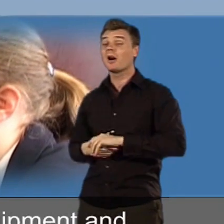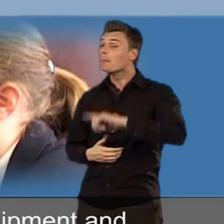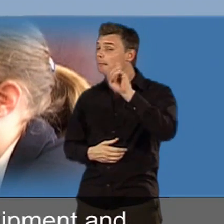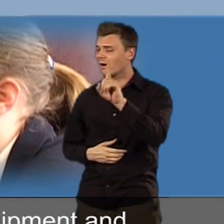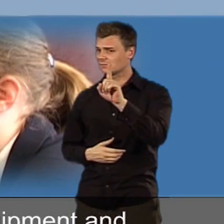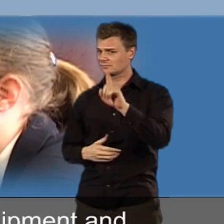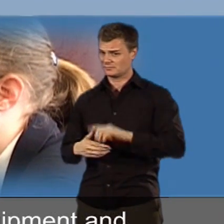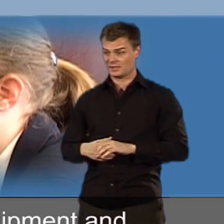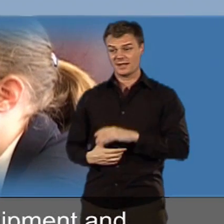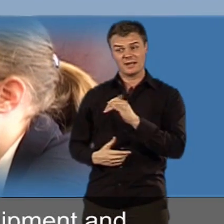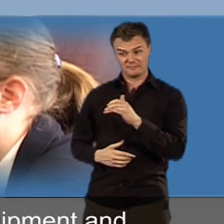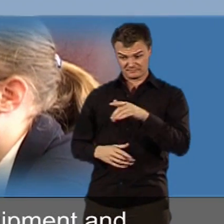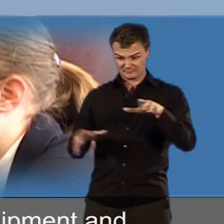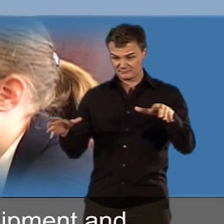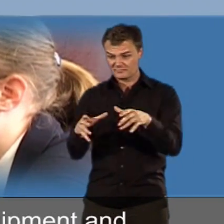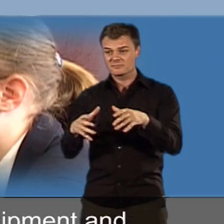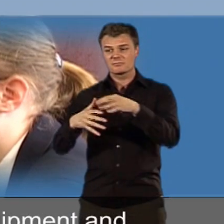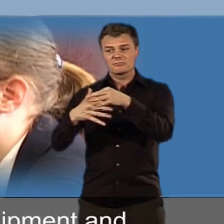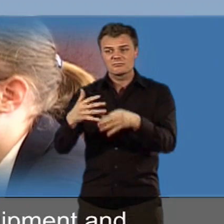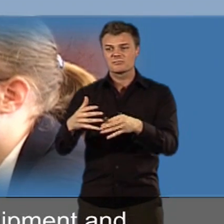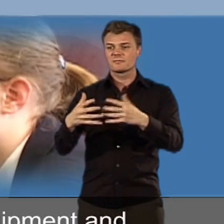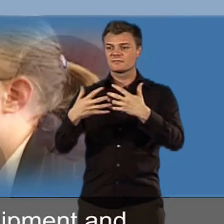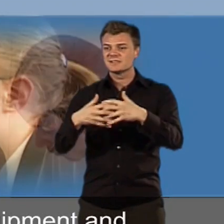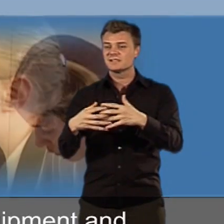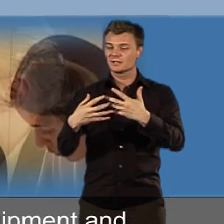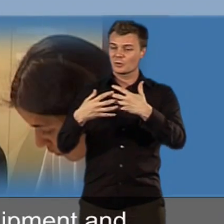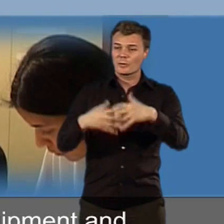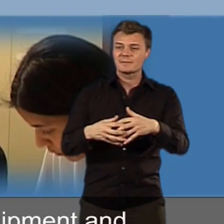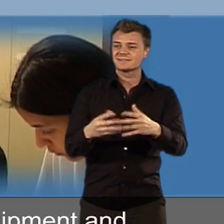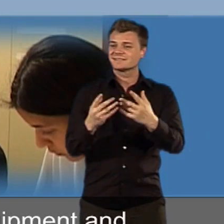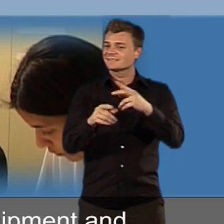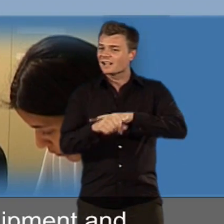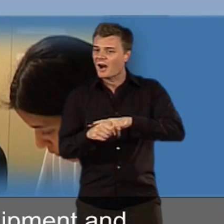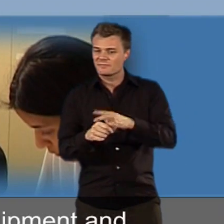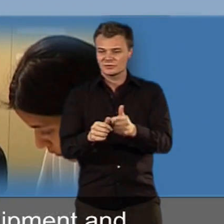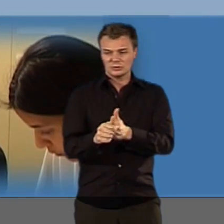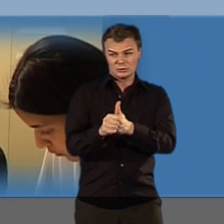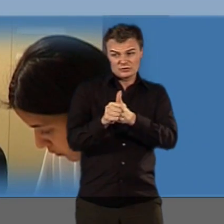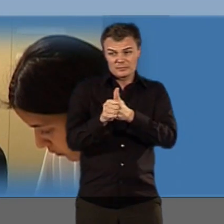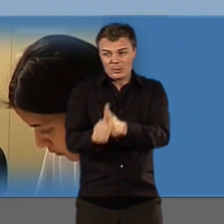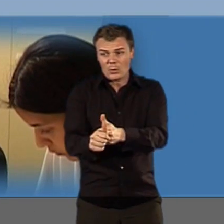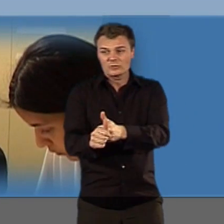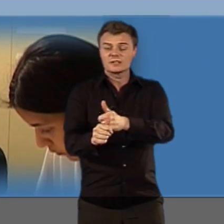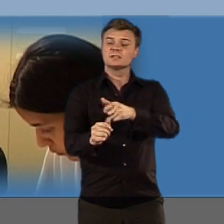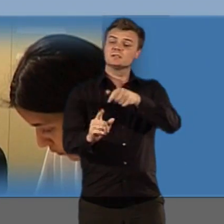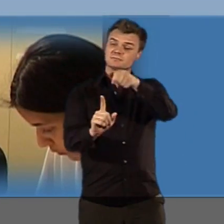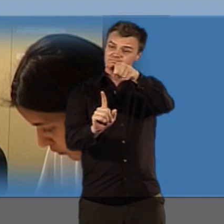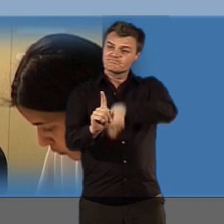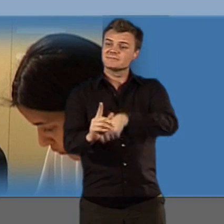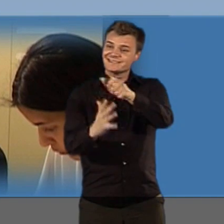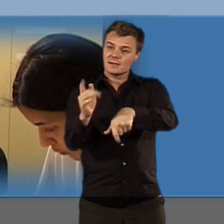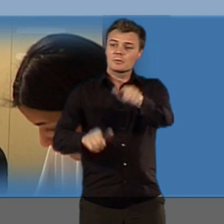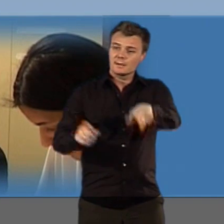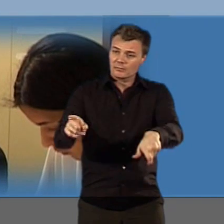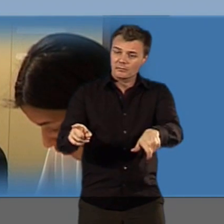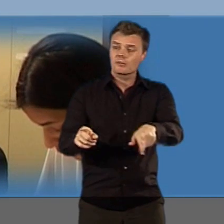However, using the facilities, equipment and staff in particular ways to support disabled pupils at school can be a reasonable